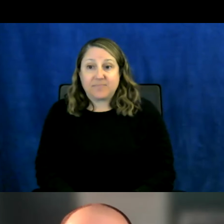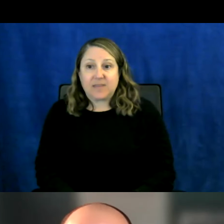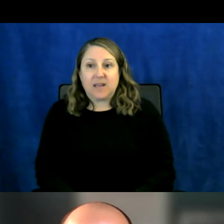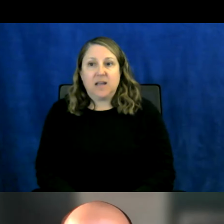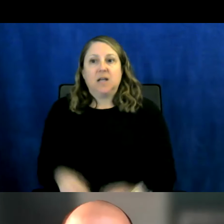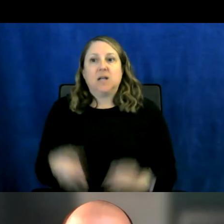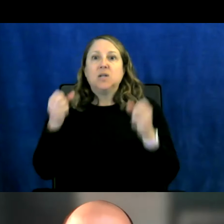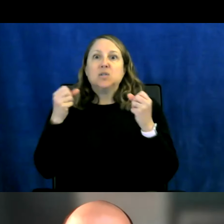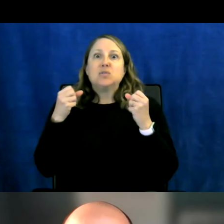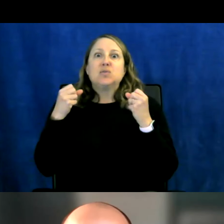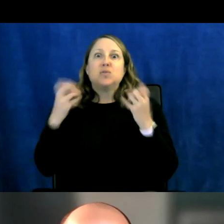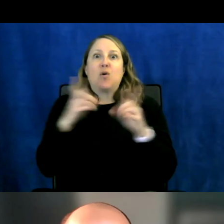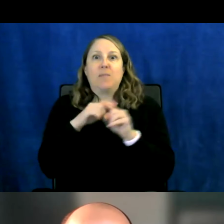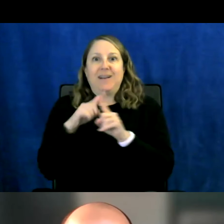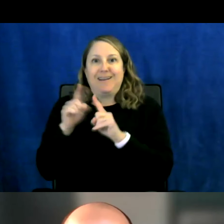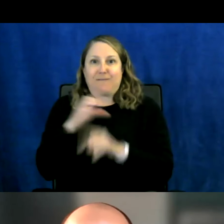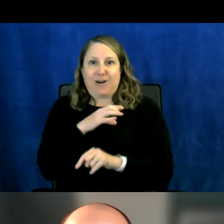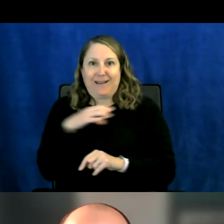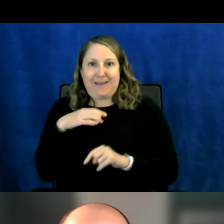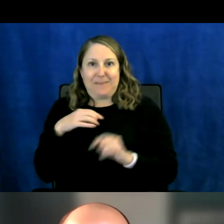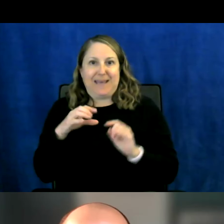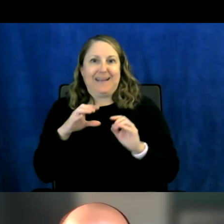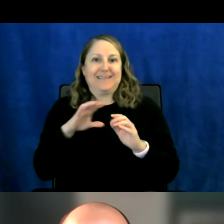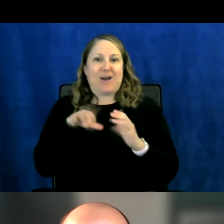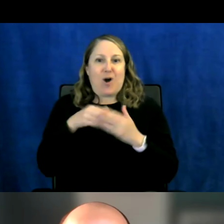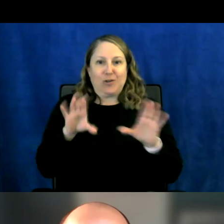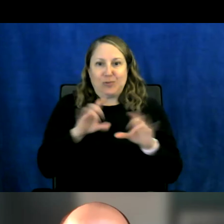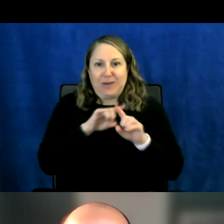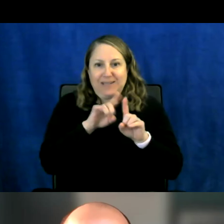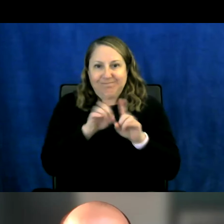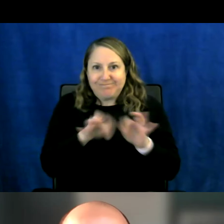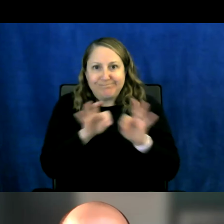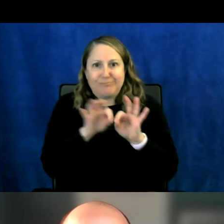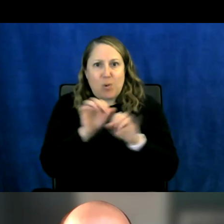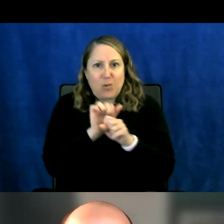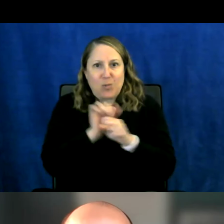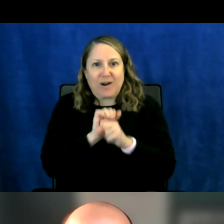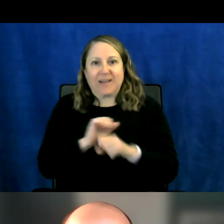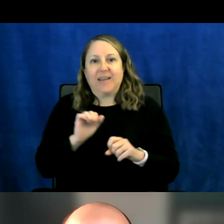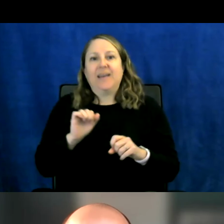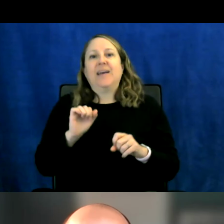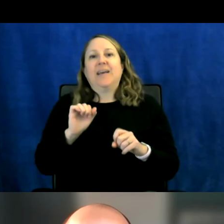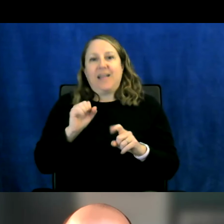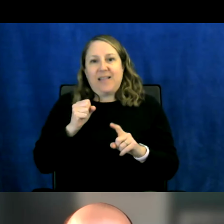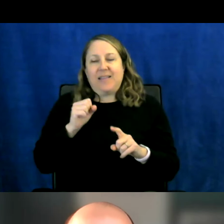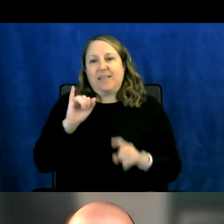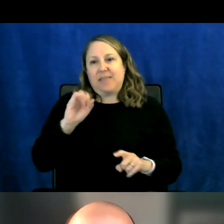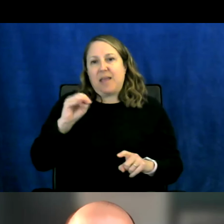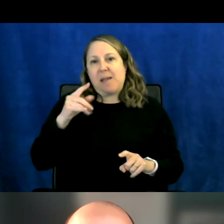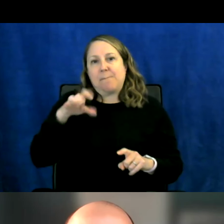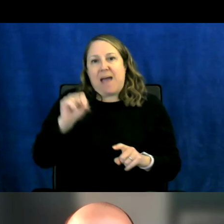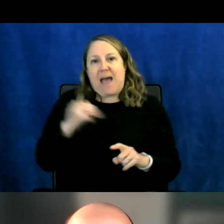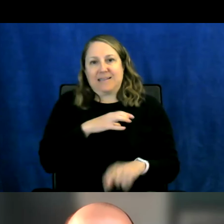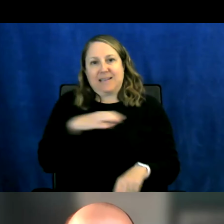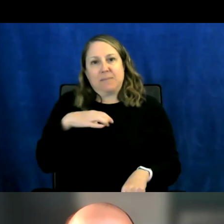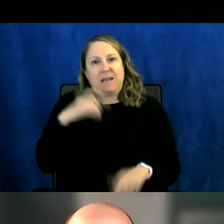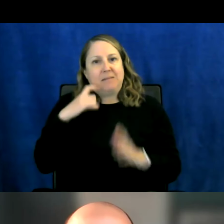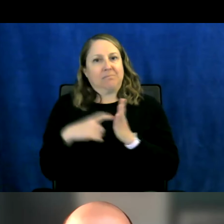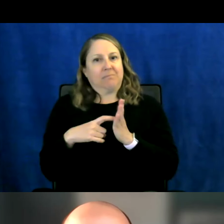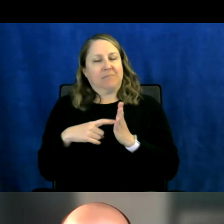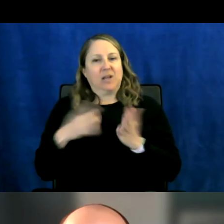committees, however, and they're all taking on really important scopes of work, the Impact Committee did observe that there could